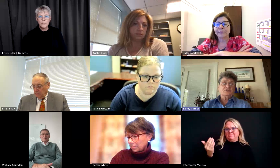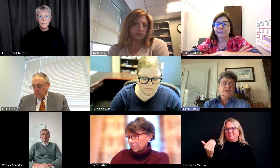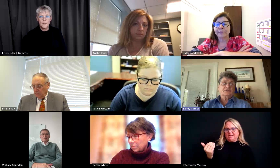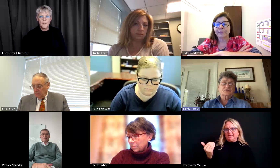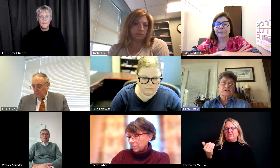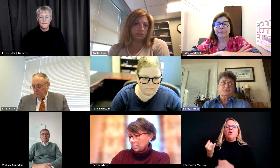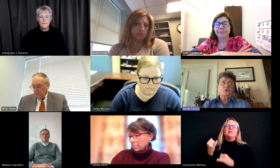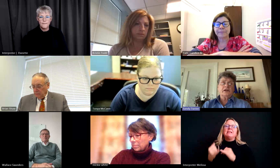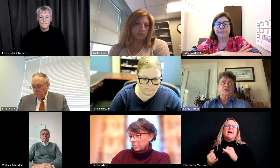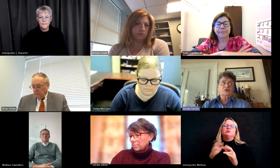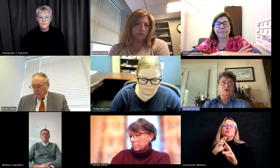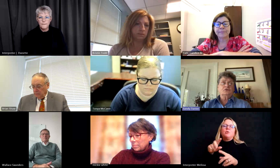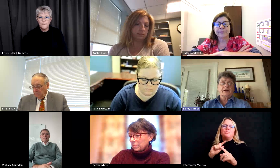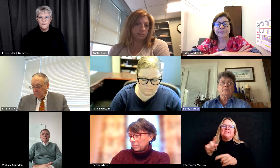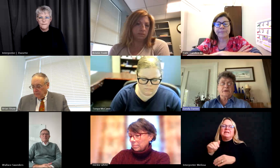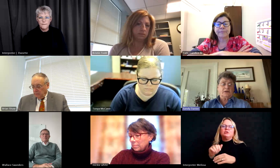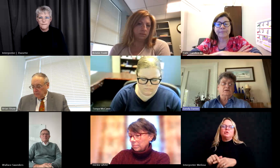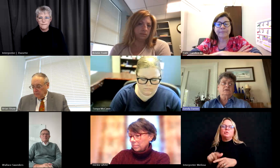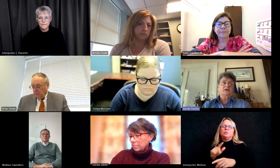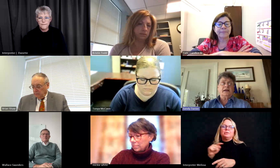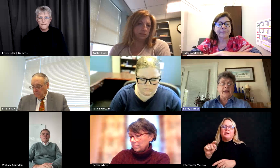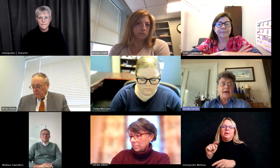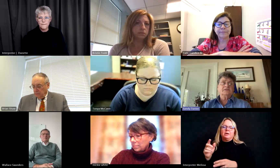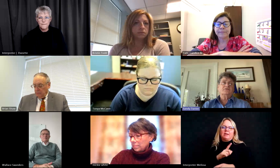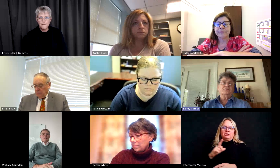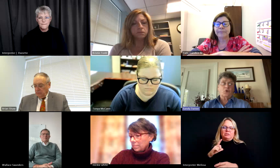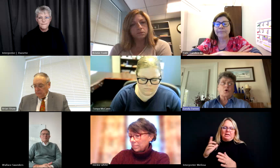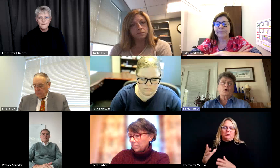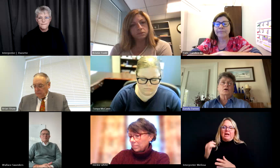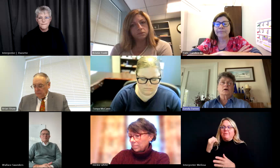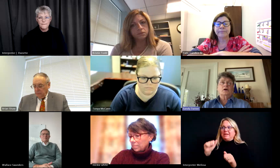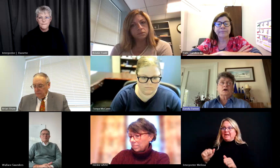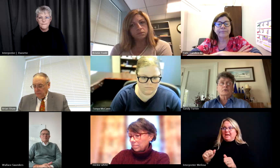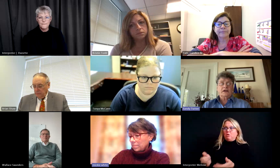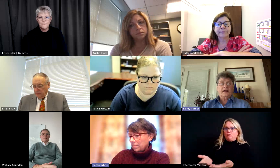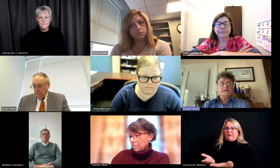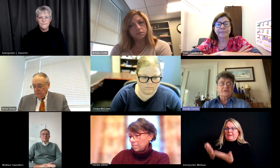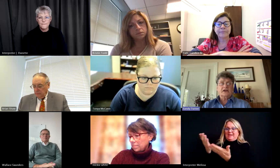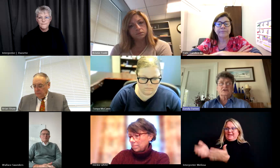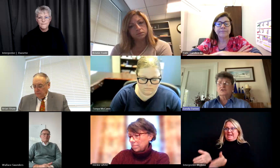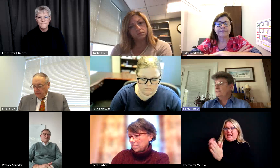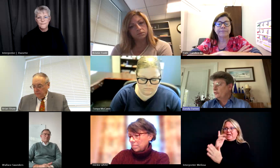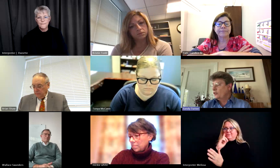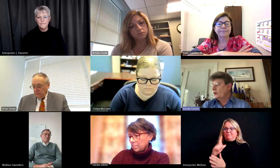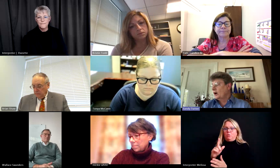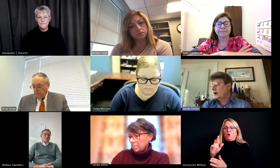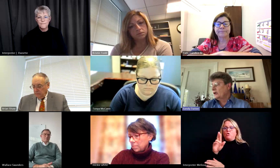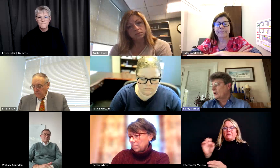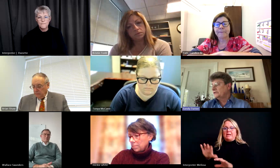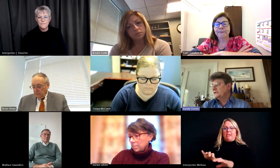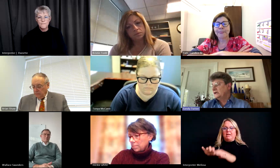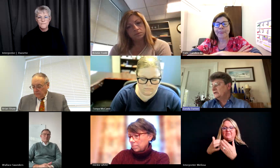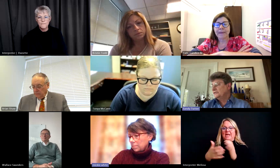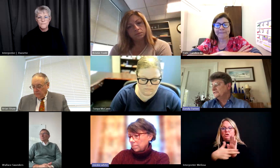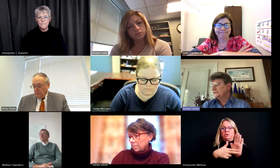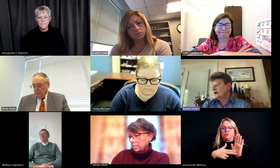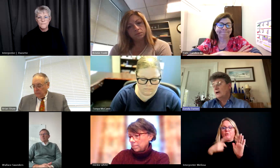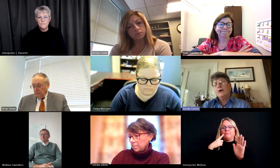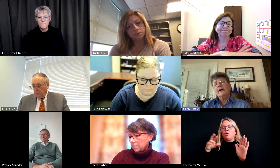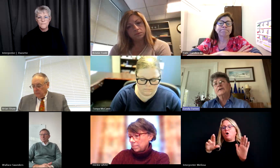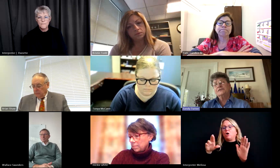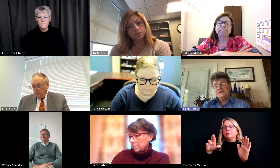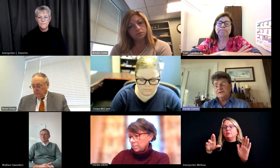to the legislature, if we could recommend and ask for a reclassification for our